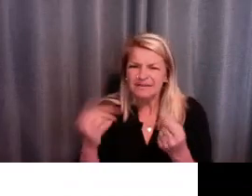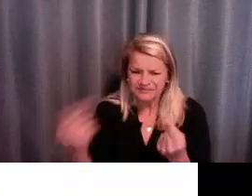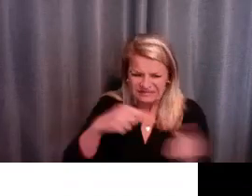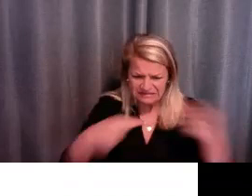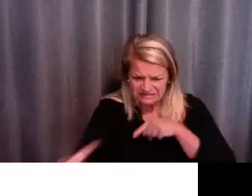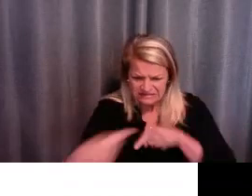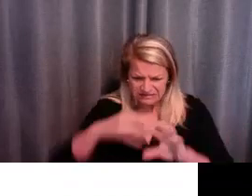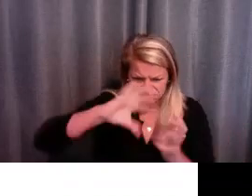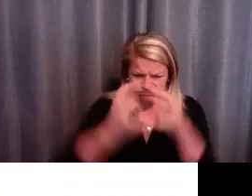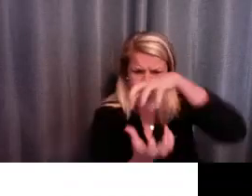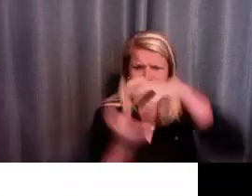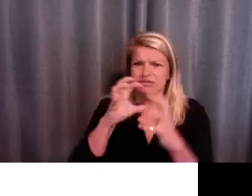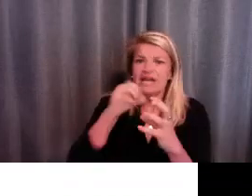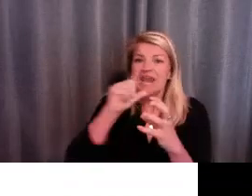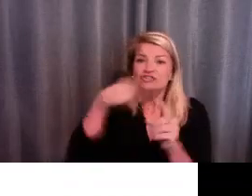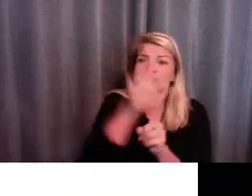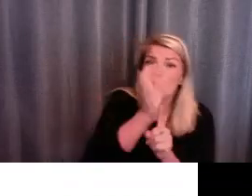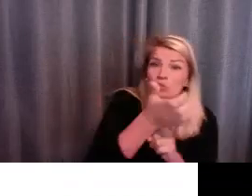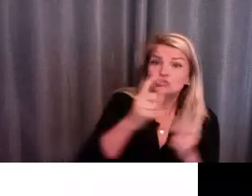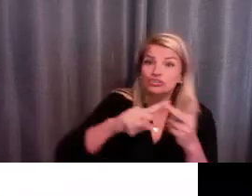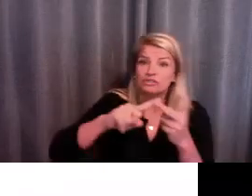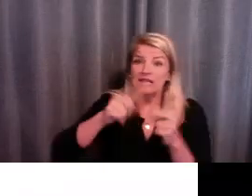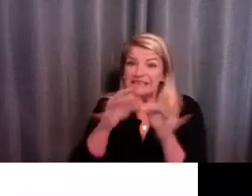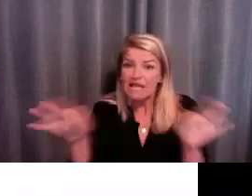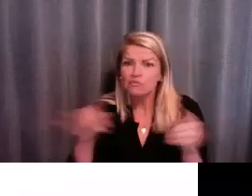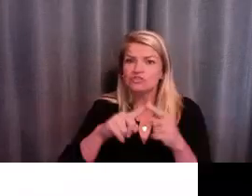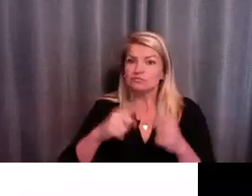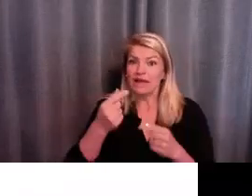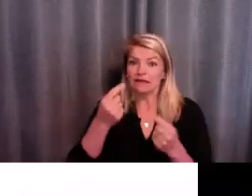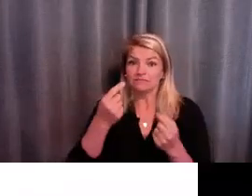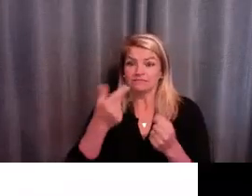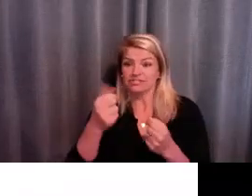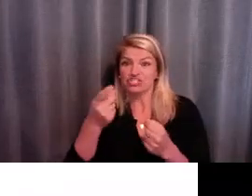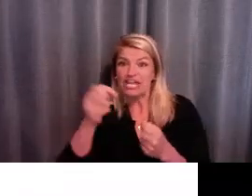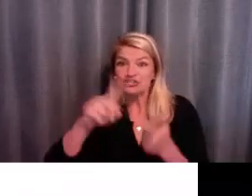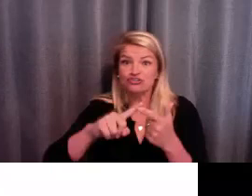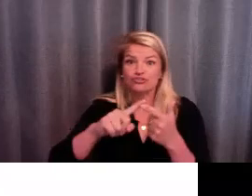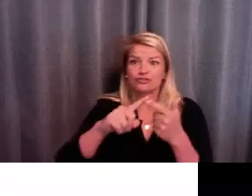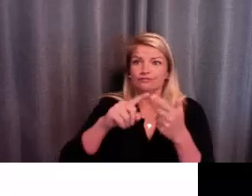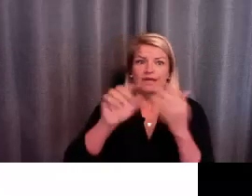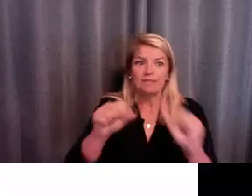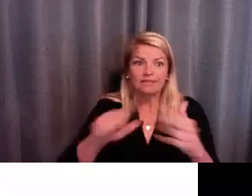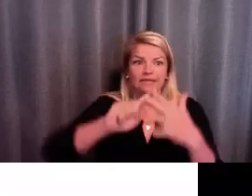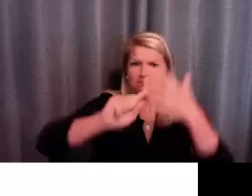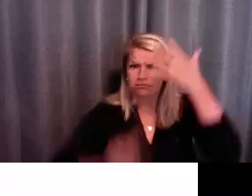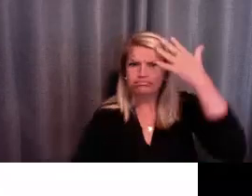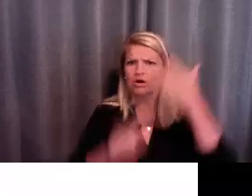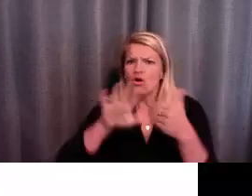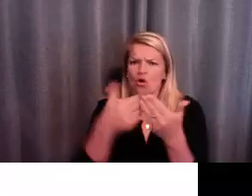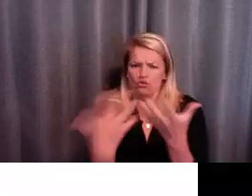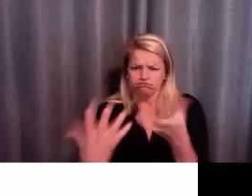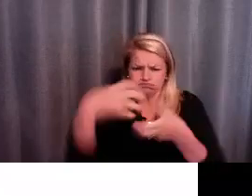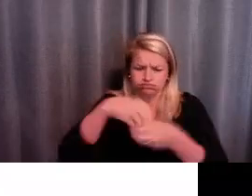just culture and language, but also gender, ability, and how they all play a role together to create